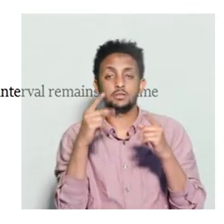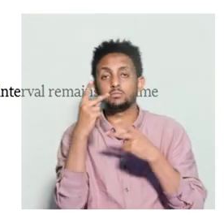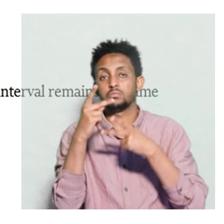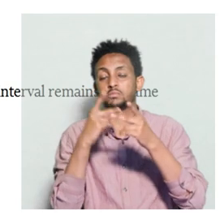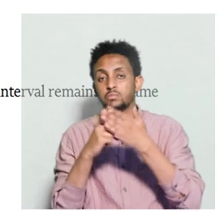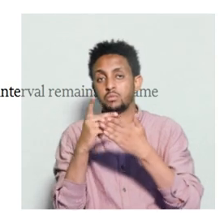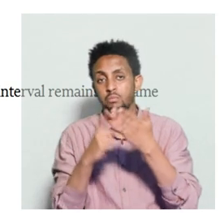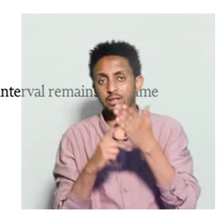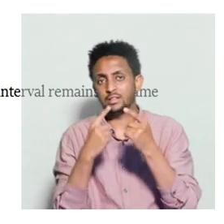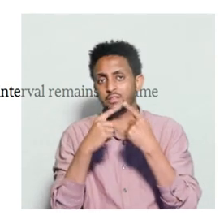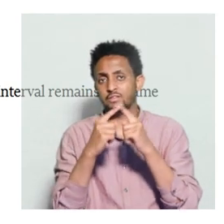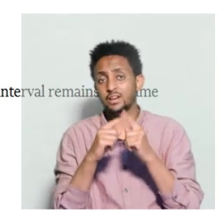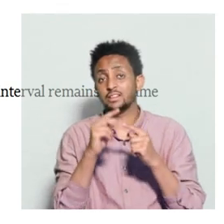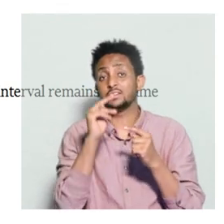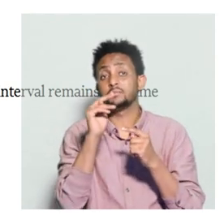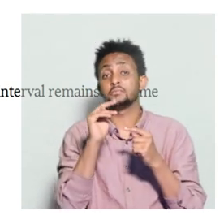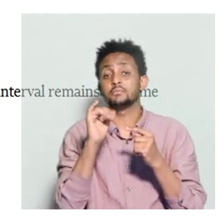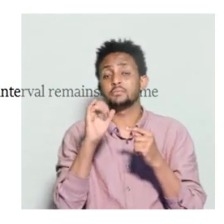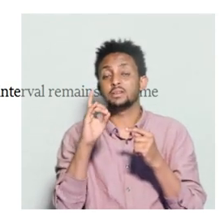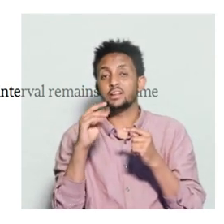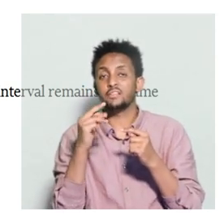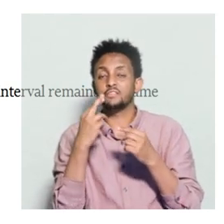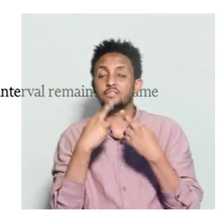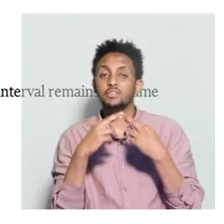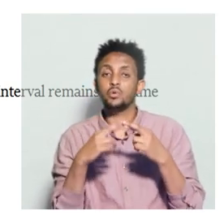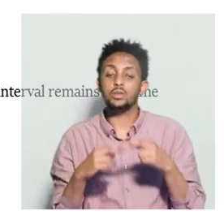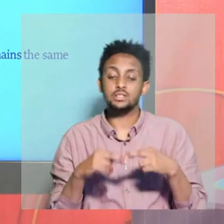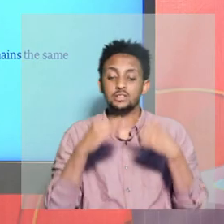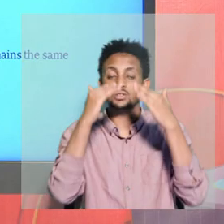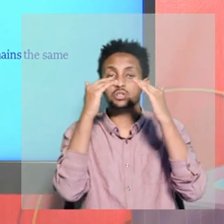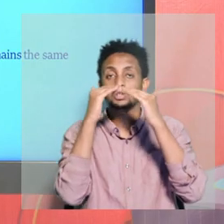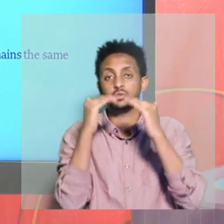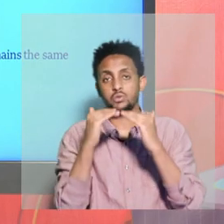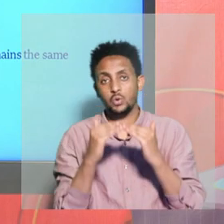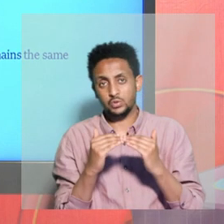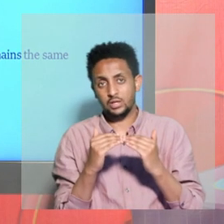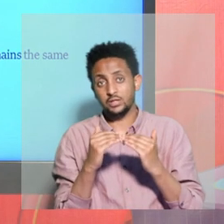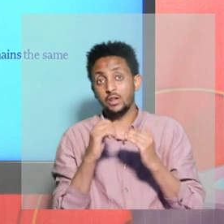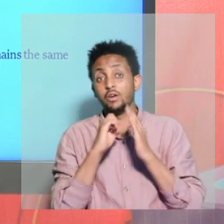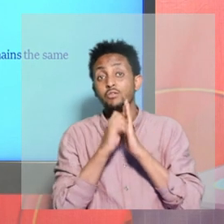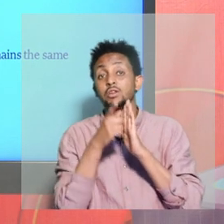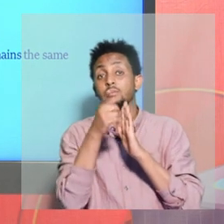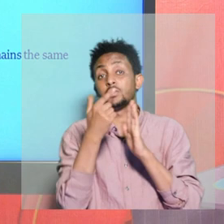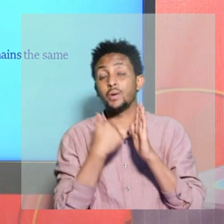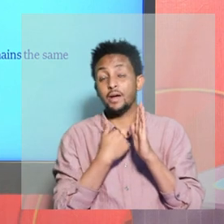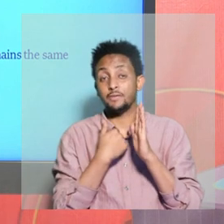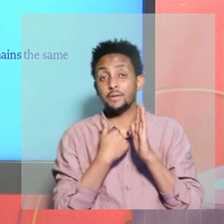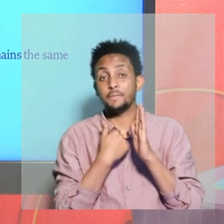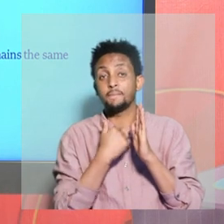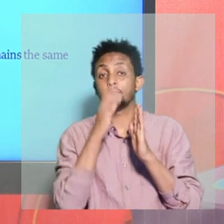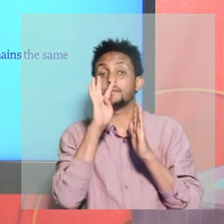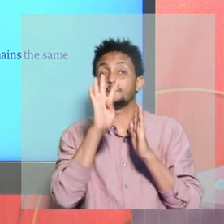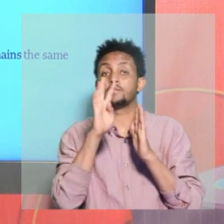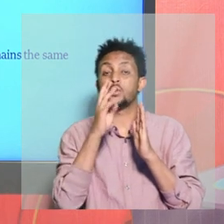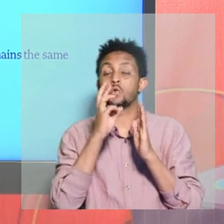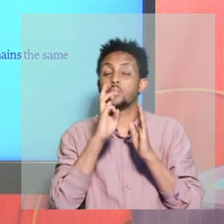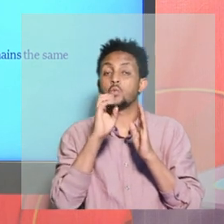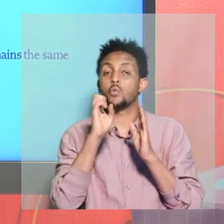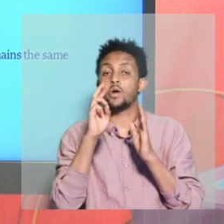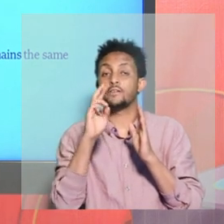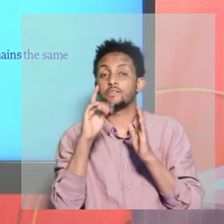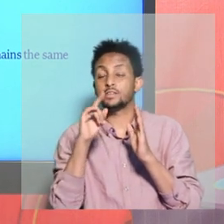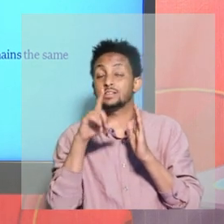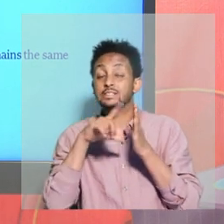propagates in different medium, the frequency remains constant. For example, here, if there are four waves